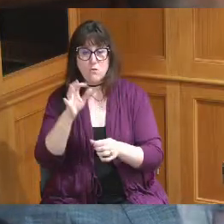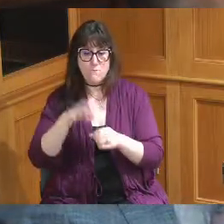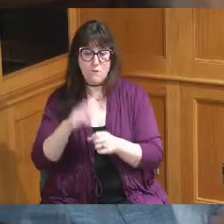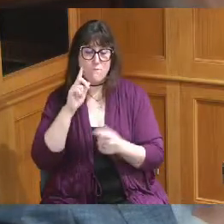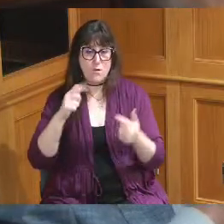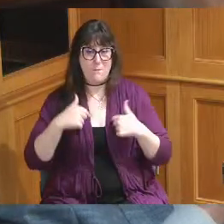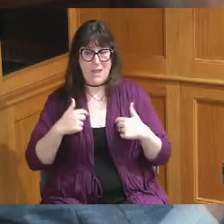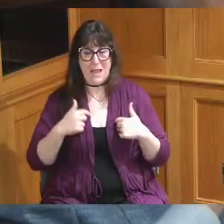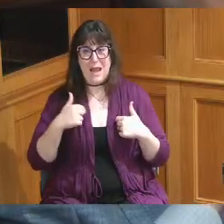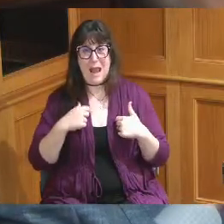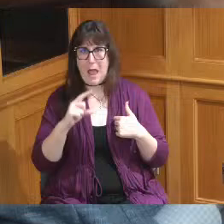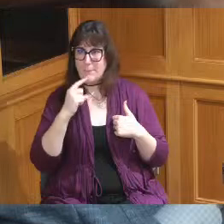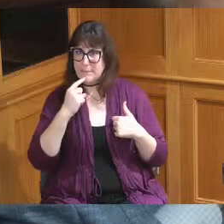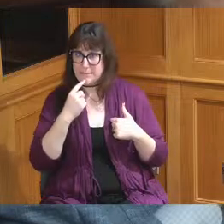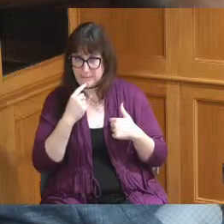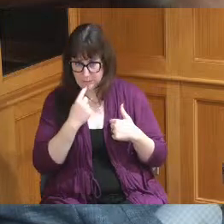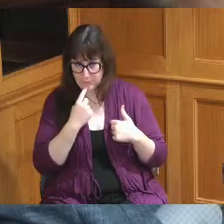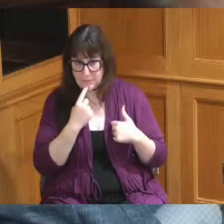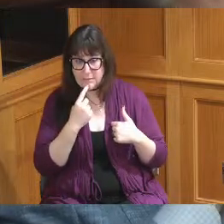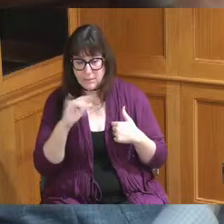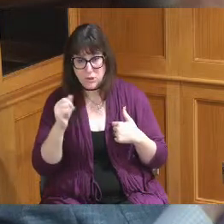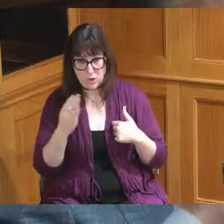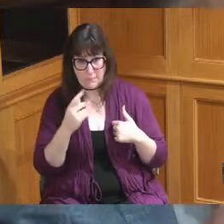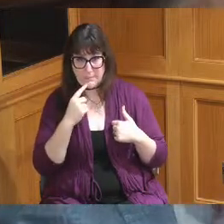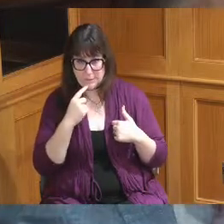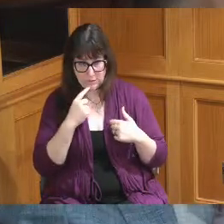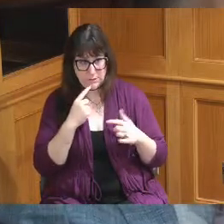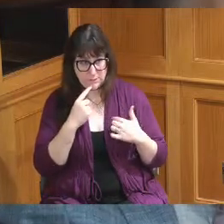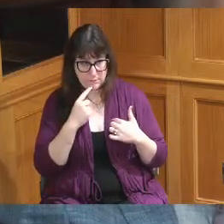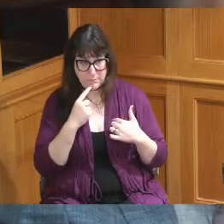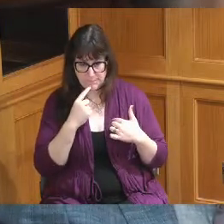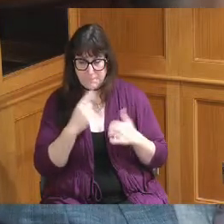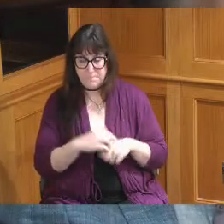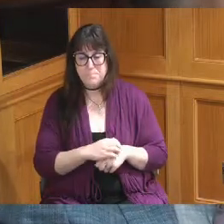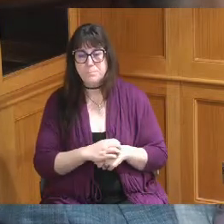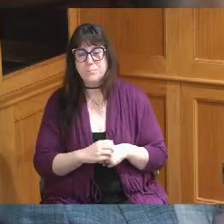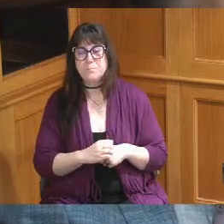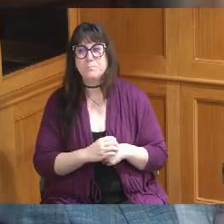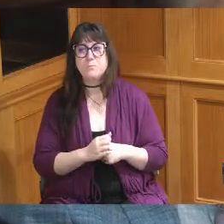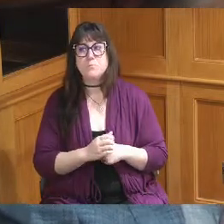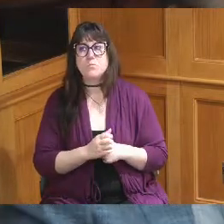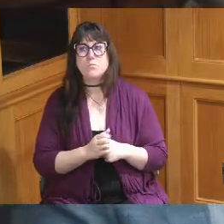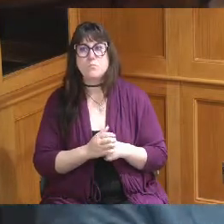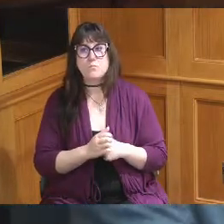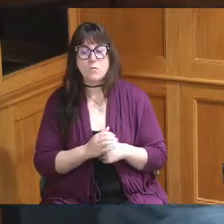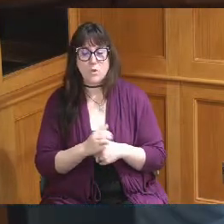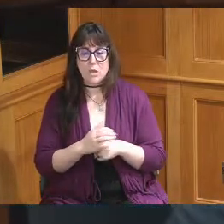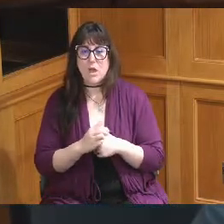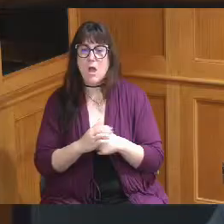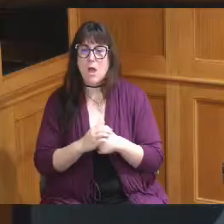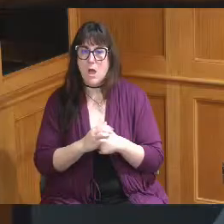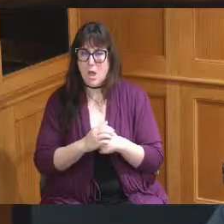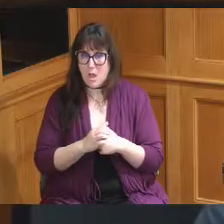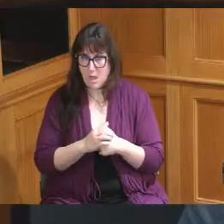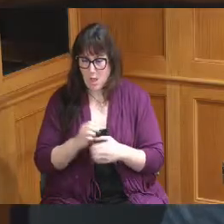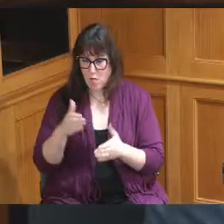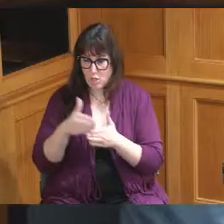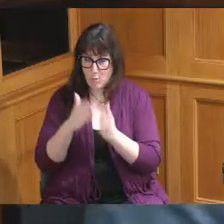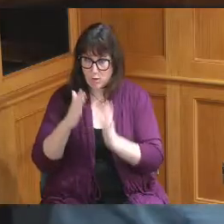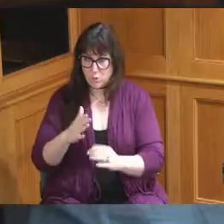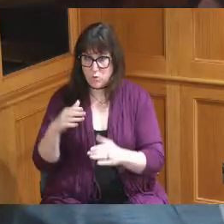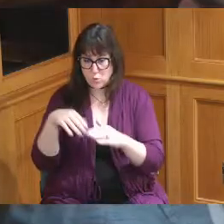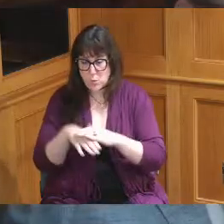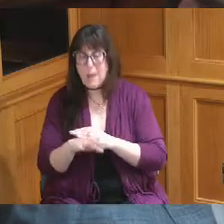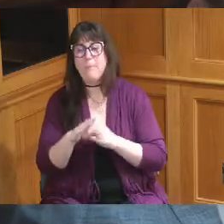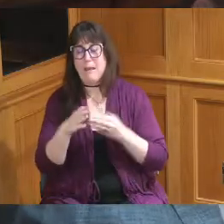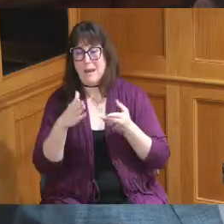and I take that very, very seriously. I do want to thank our prosecutor who came in and allowed us to